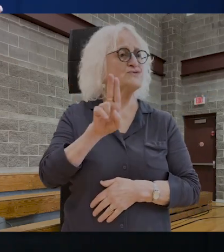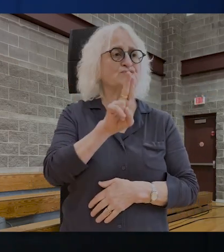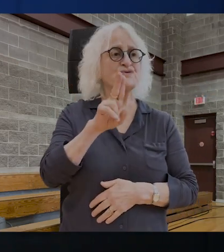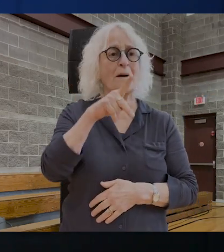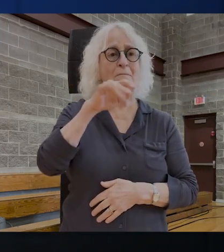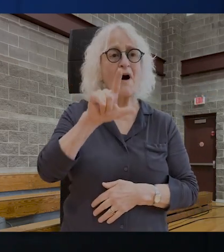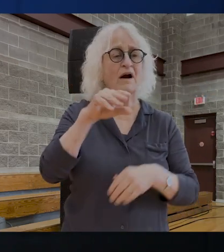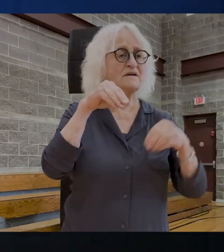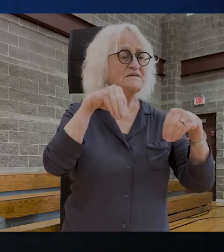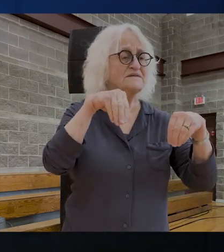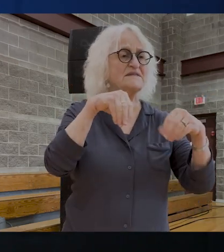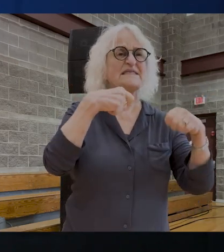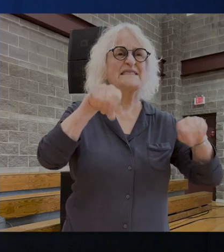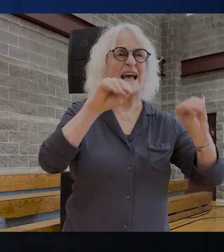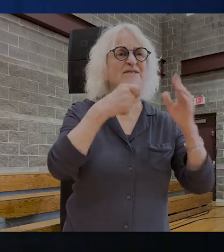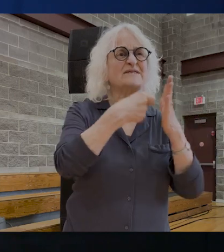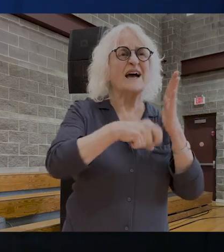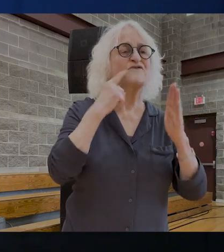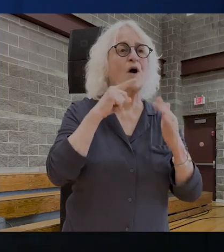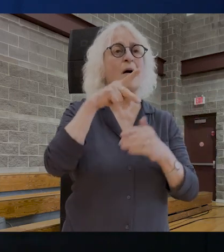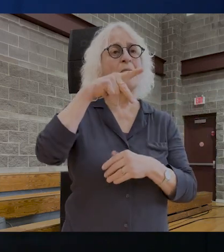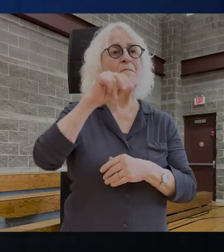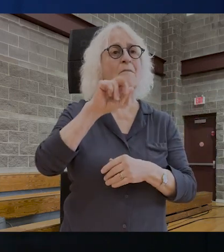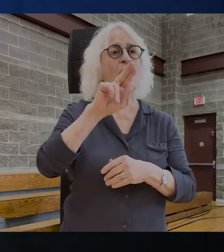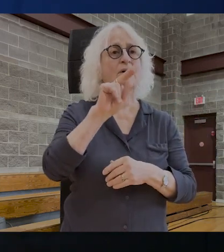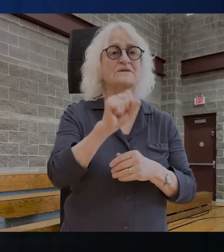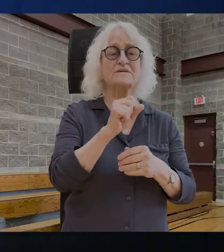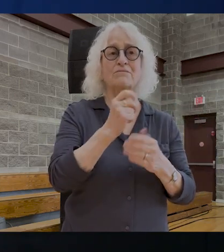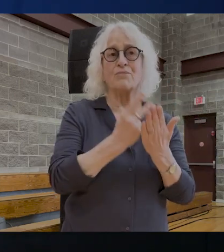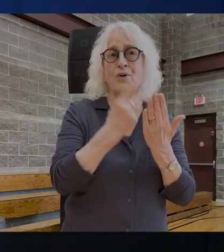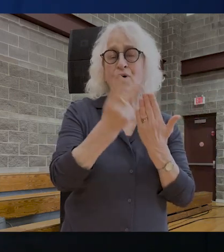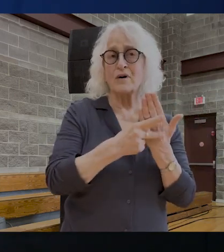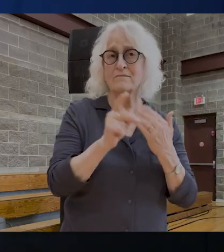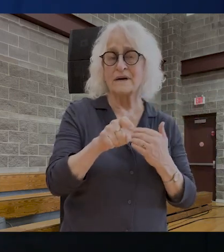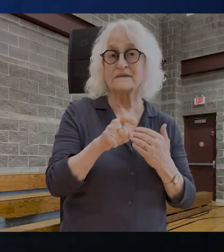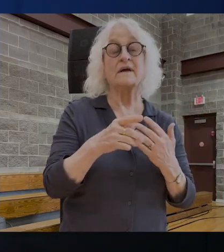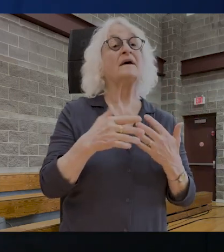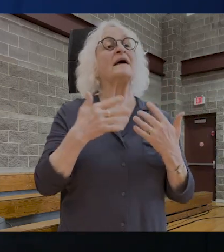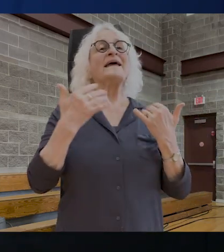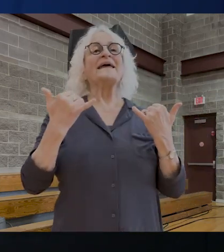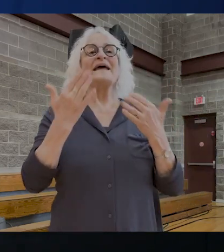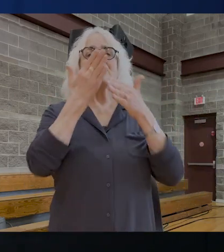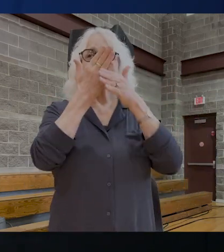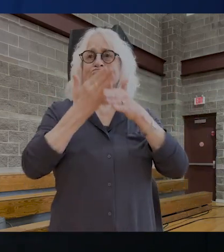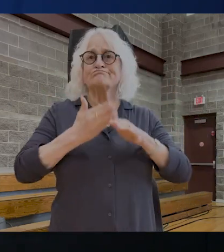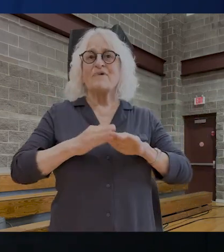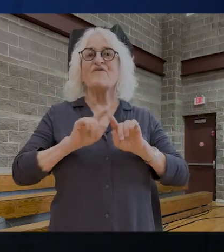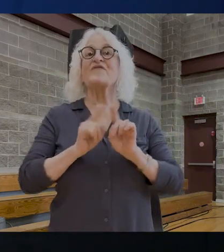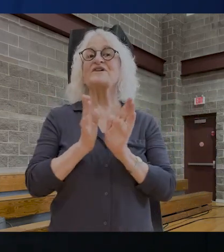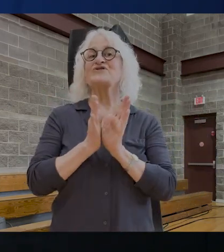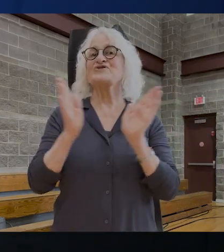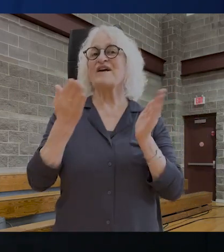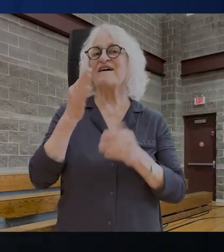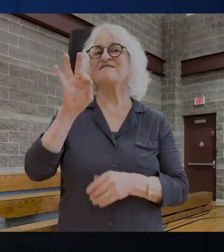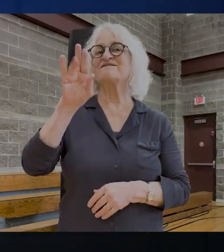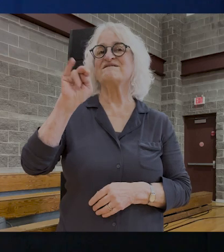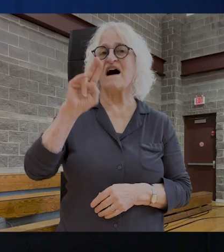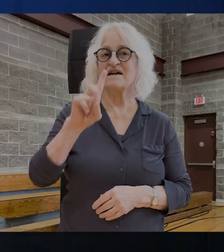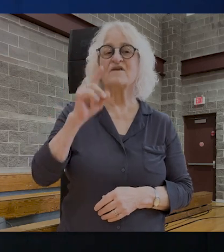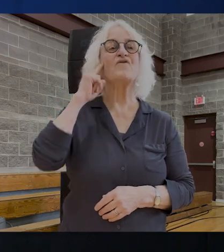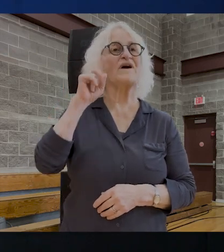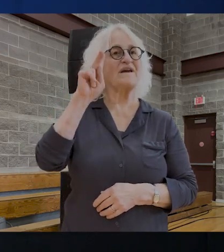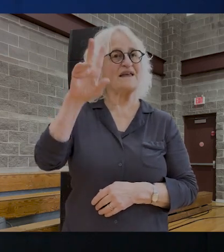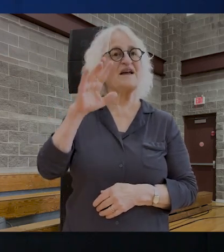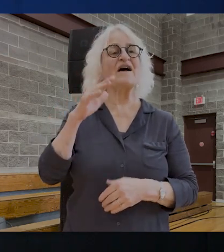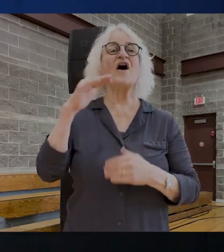use park sales tax for parks programs. So here is a breakdown of the general fund for Kansas City,